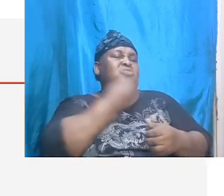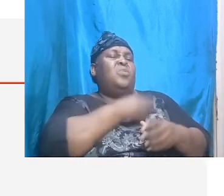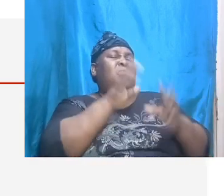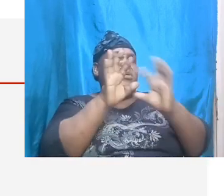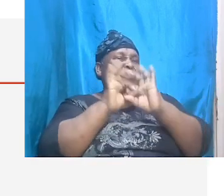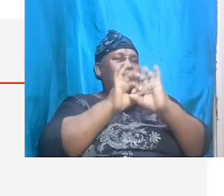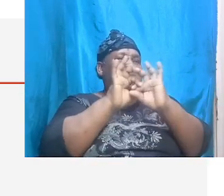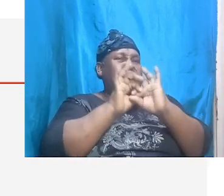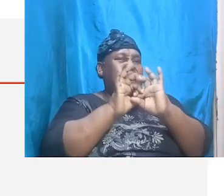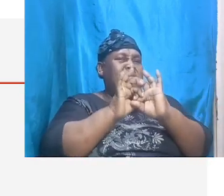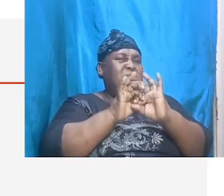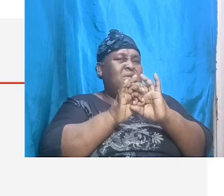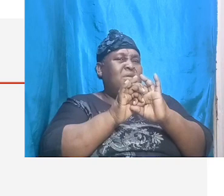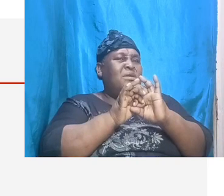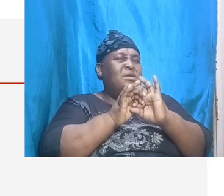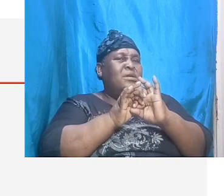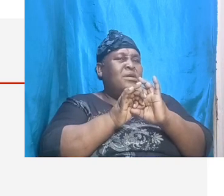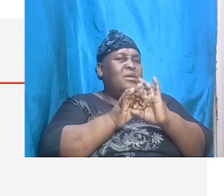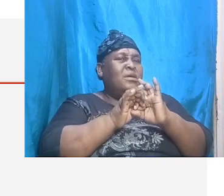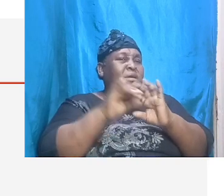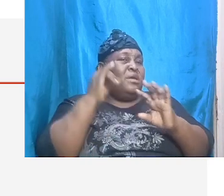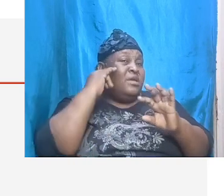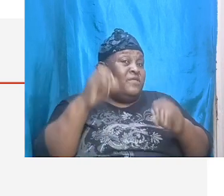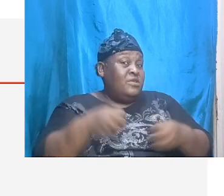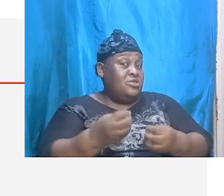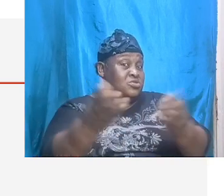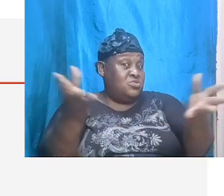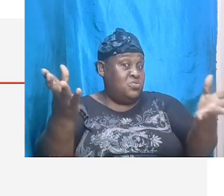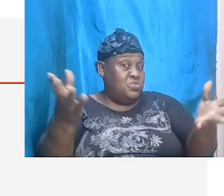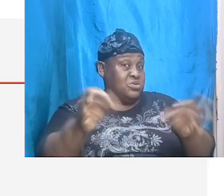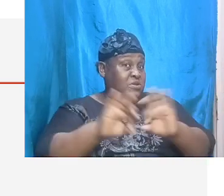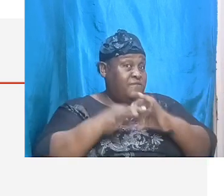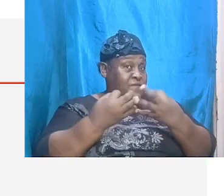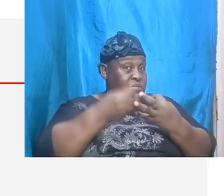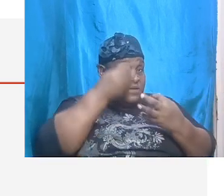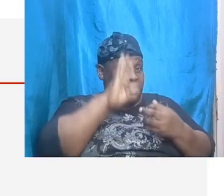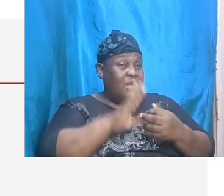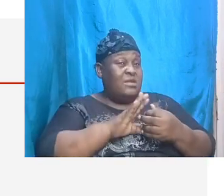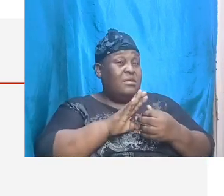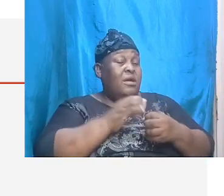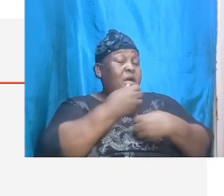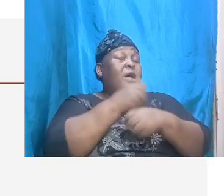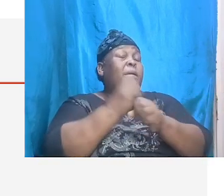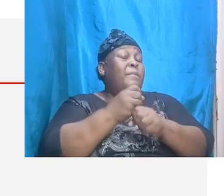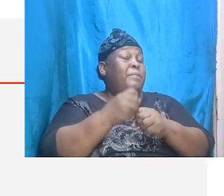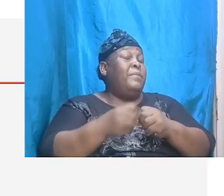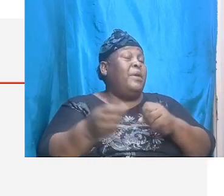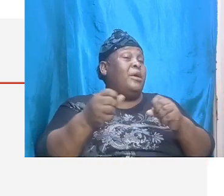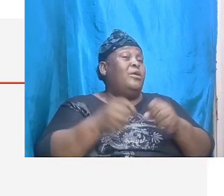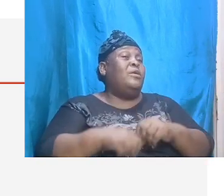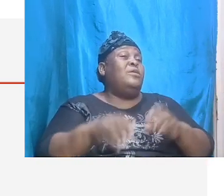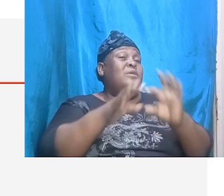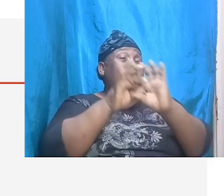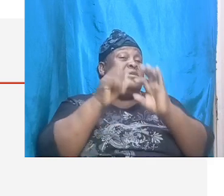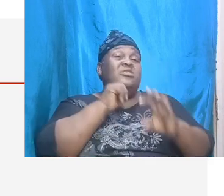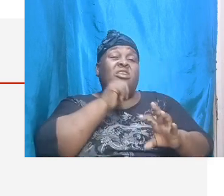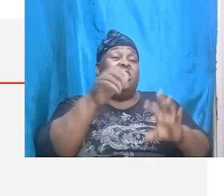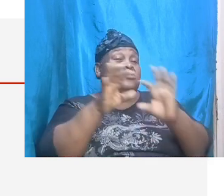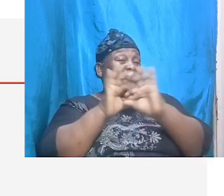are some things that if I introduce into the body, amen, it's going to cause disunity. So what did Nehemiah do? He